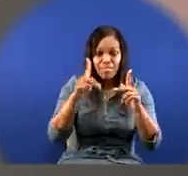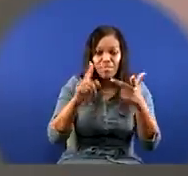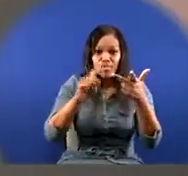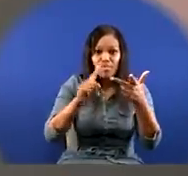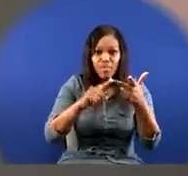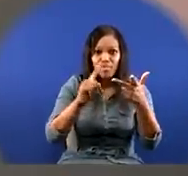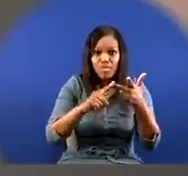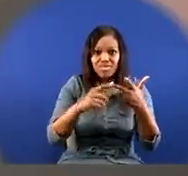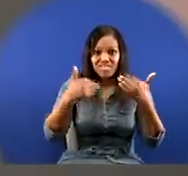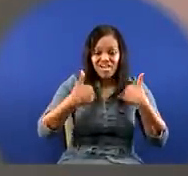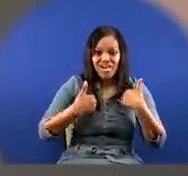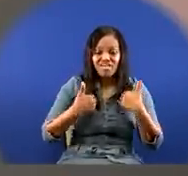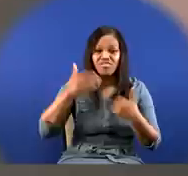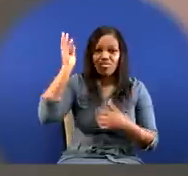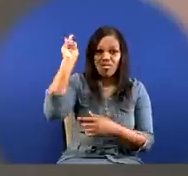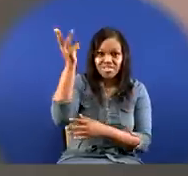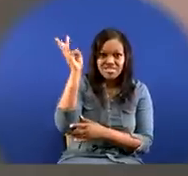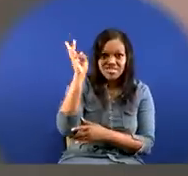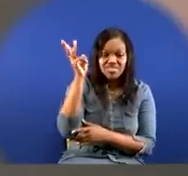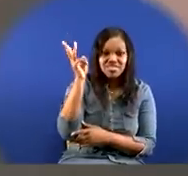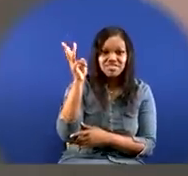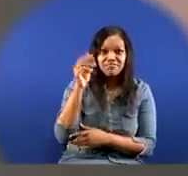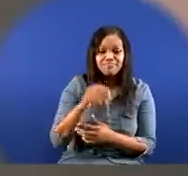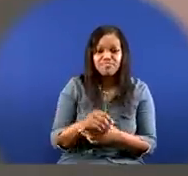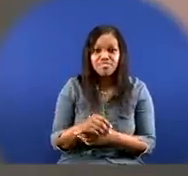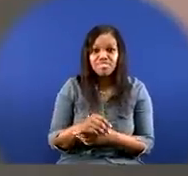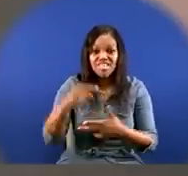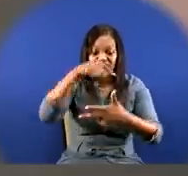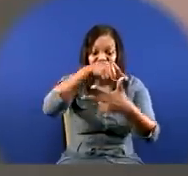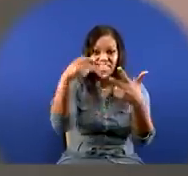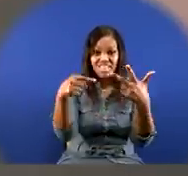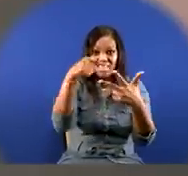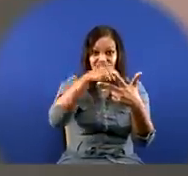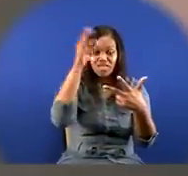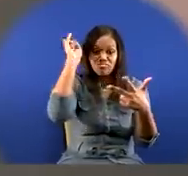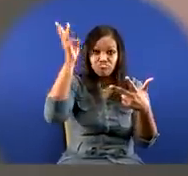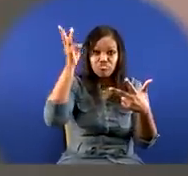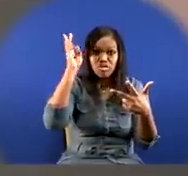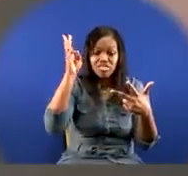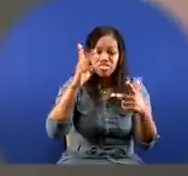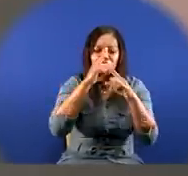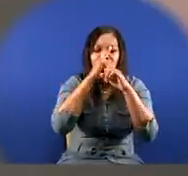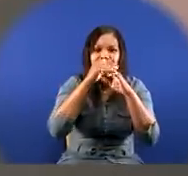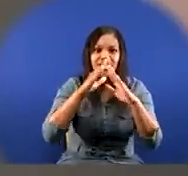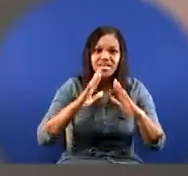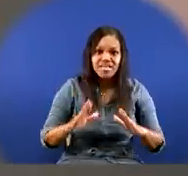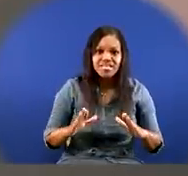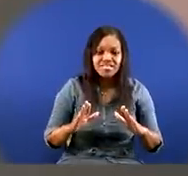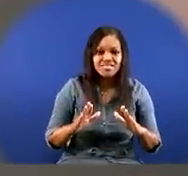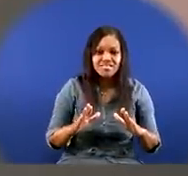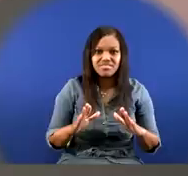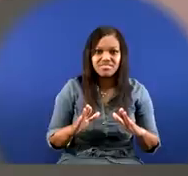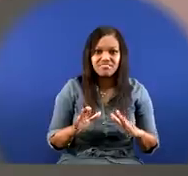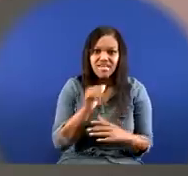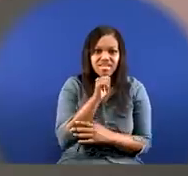God to have a witness. These witnesses were silent